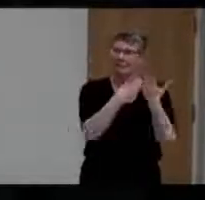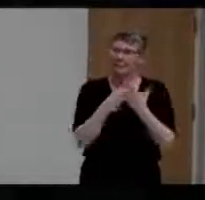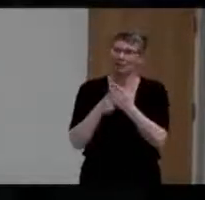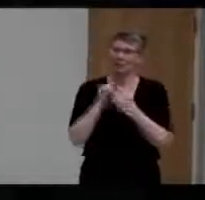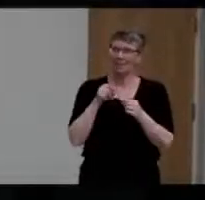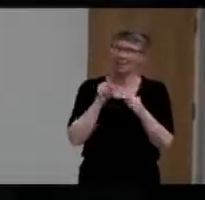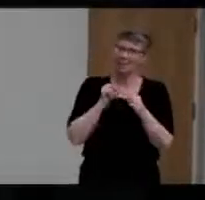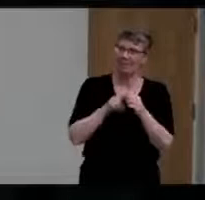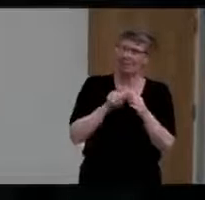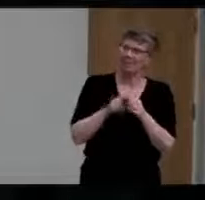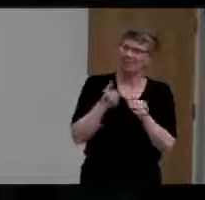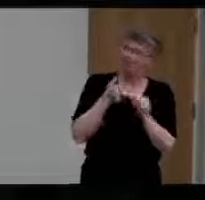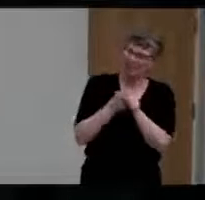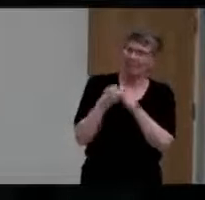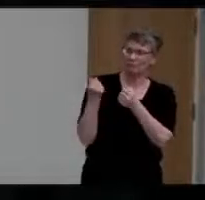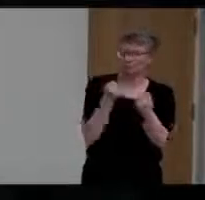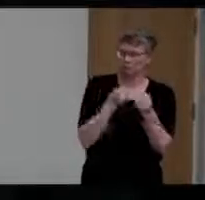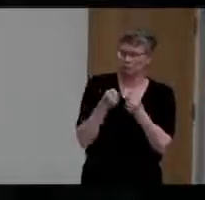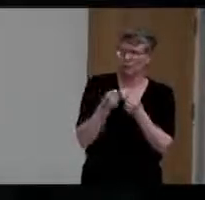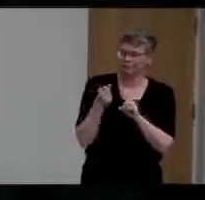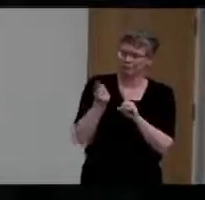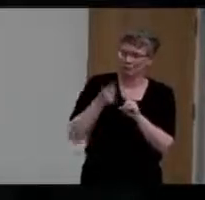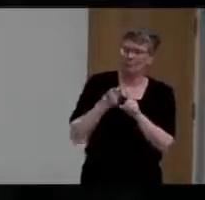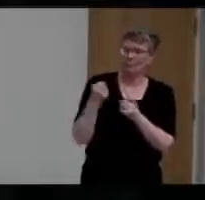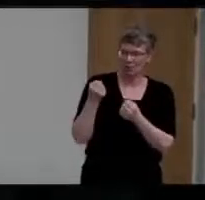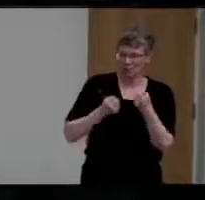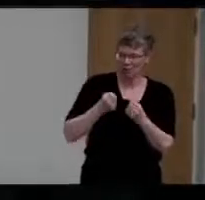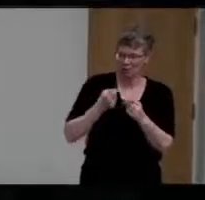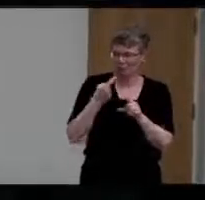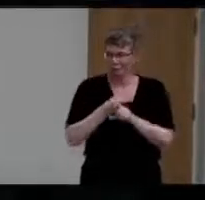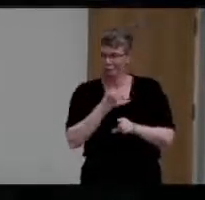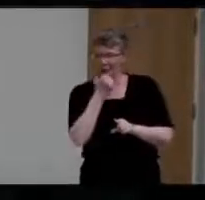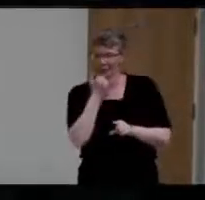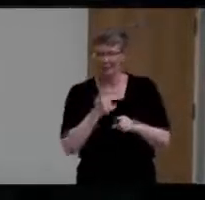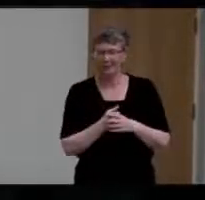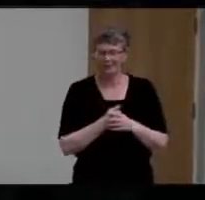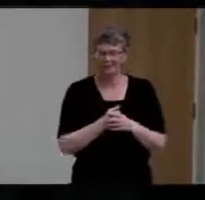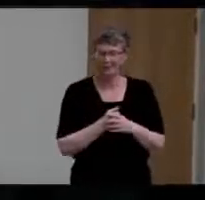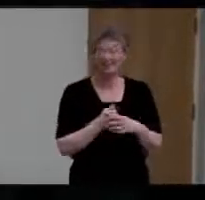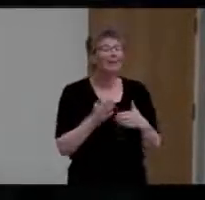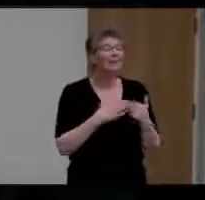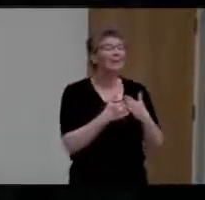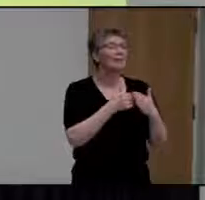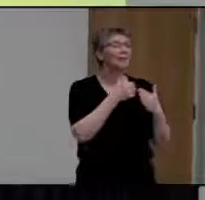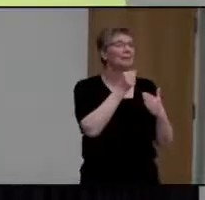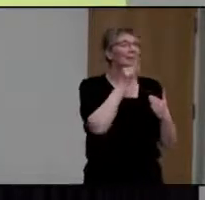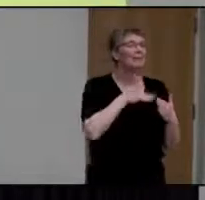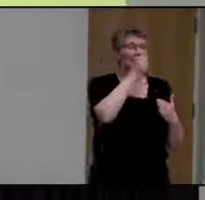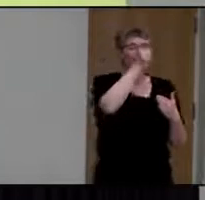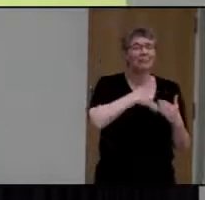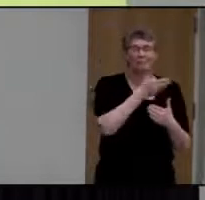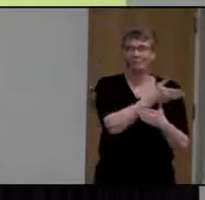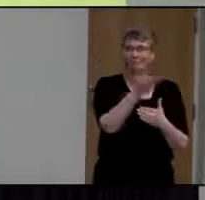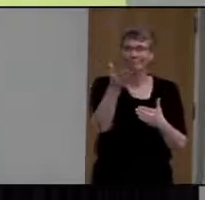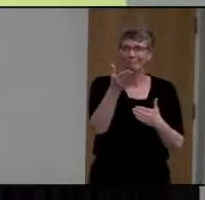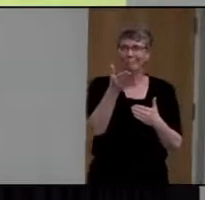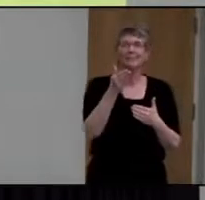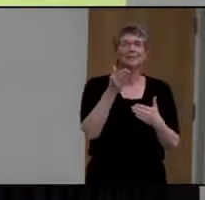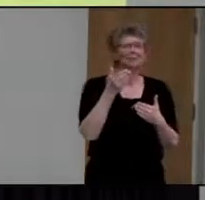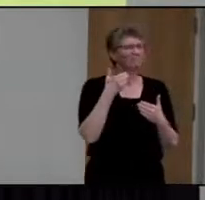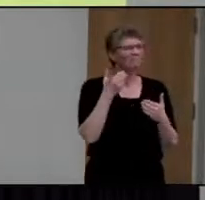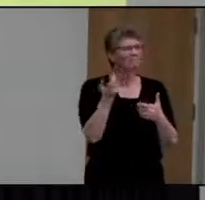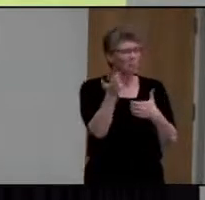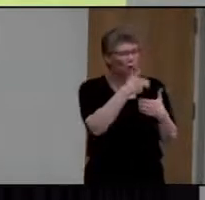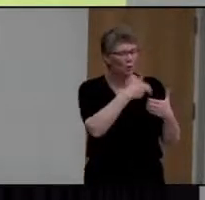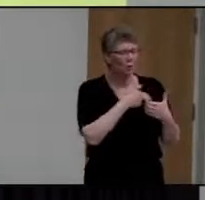factor, right? Ladies and gentlemen, friends gathered here, let's hear it for Dr. Eleni Strulia, Dr. Ross Mitchell, Hero Laird,